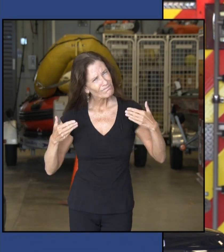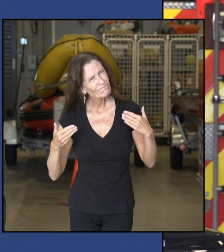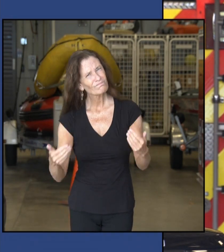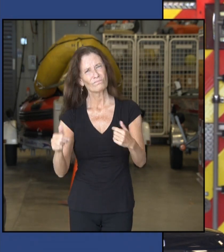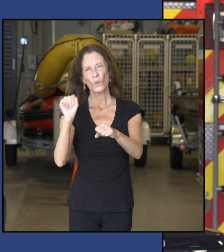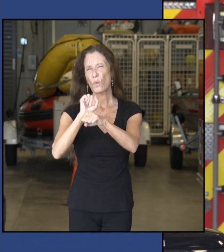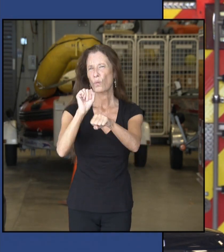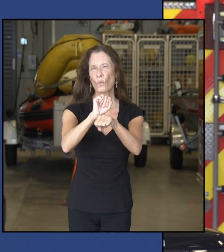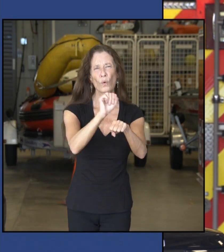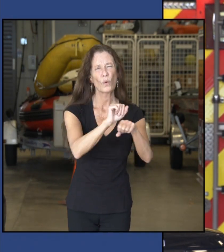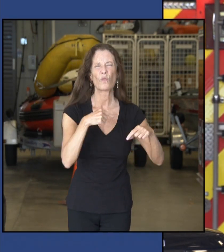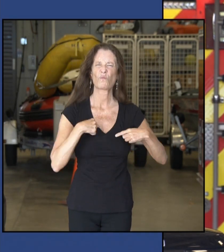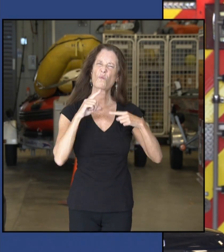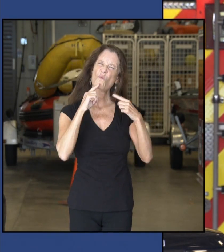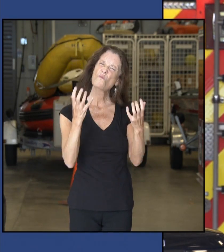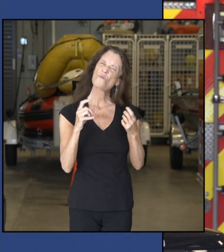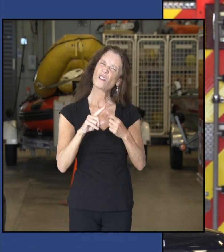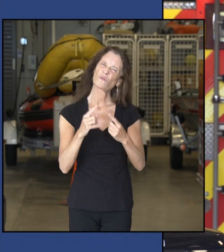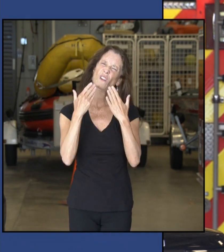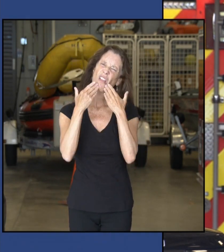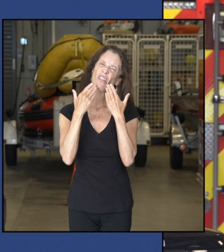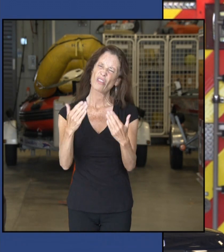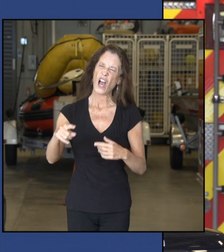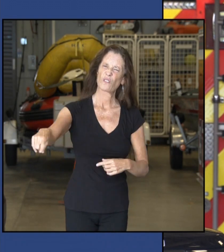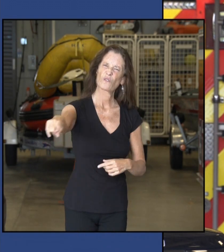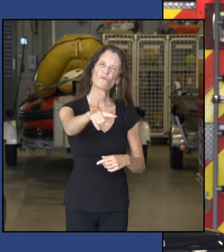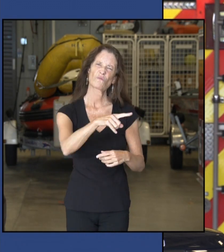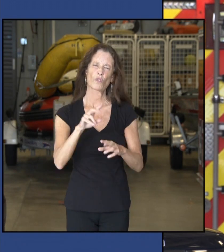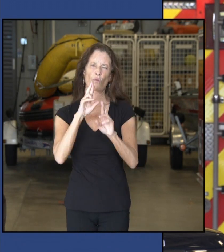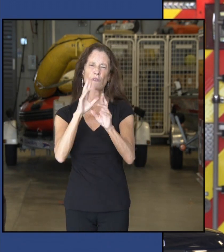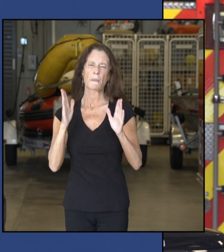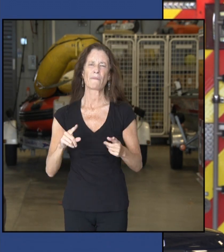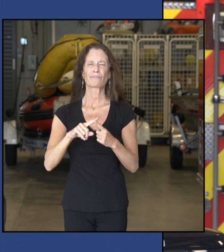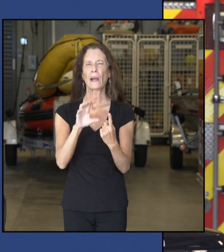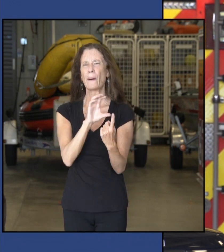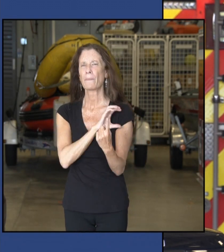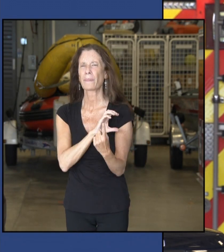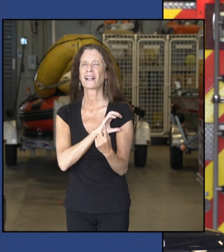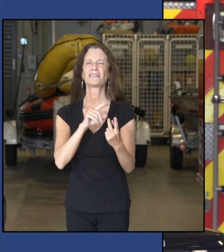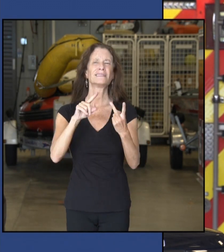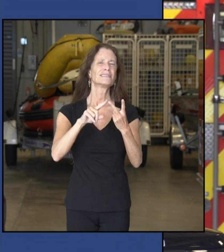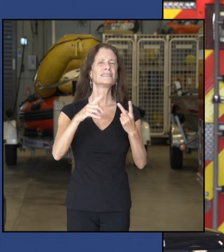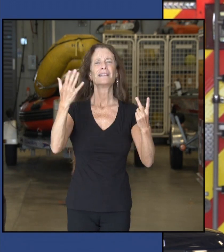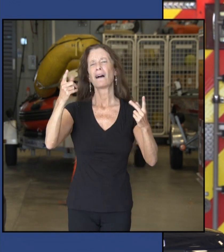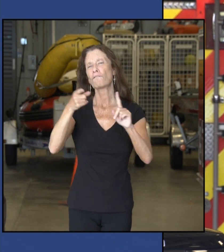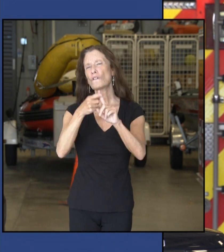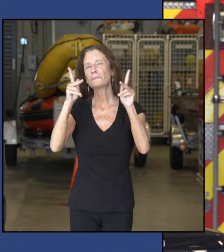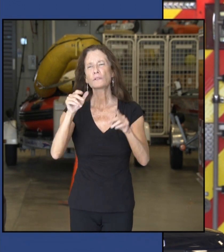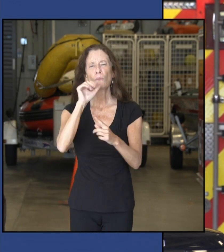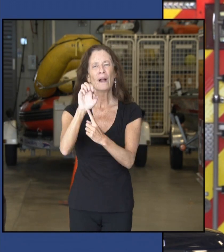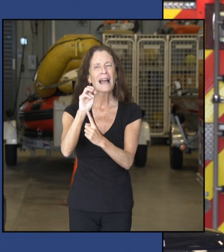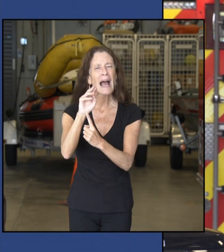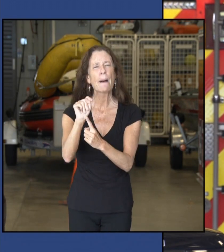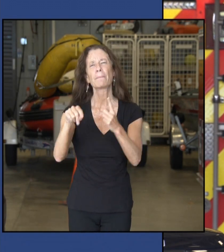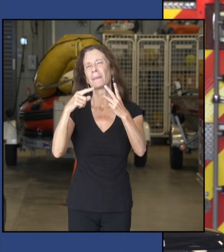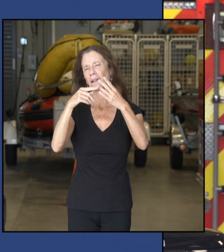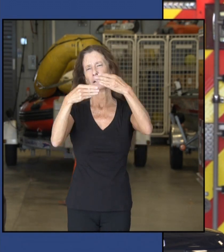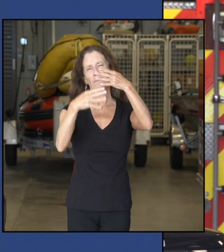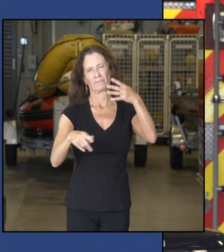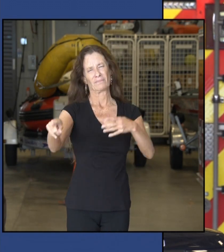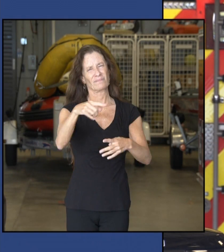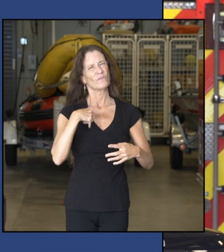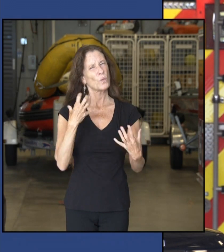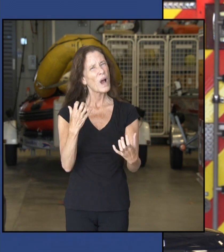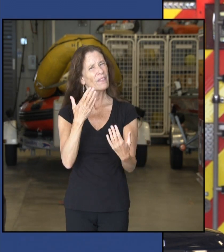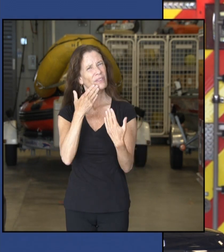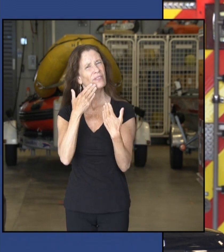first responders, and we can keep our law enforcement officers safe. And that means primarily, first of all, wearing a mask,